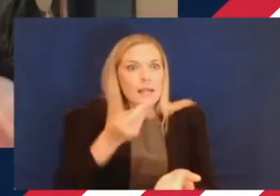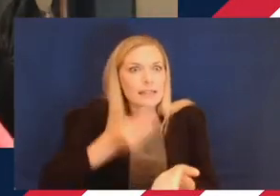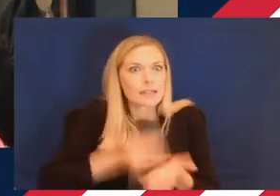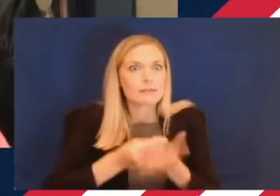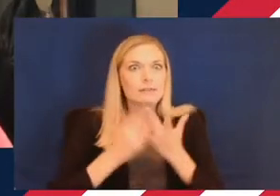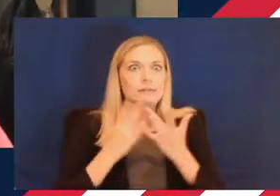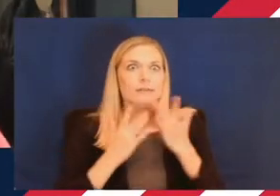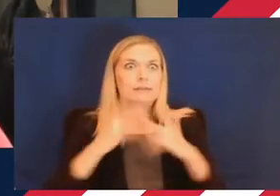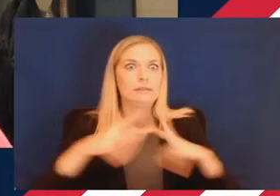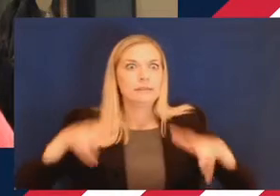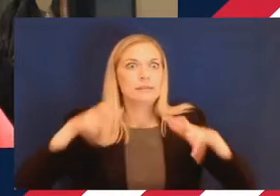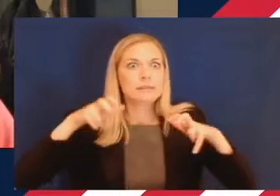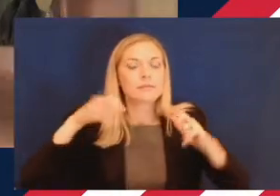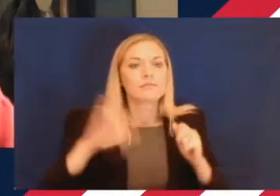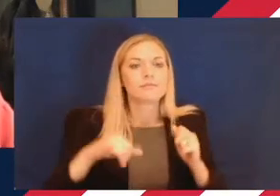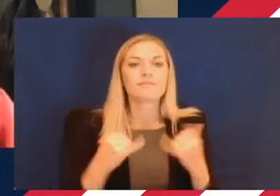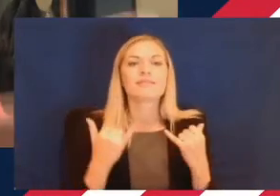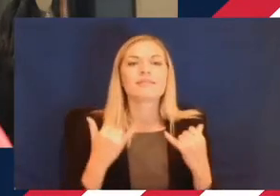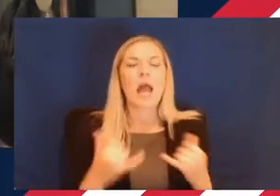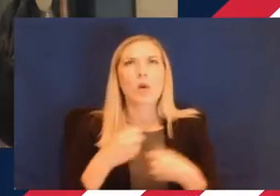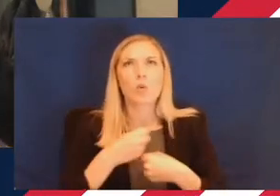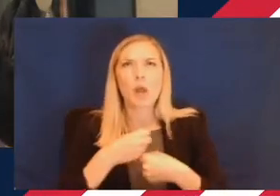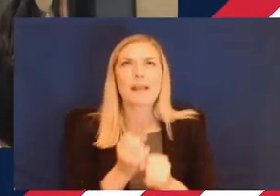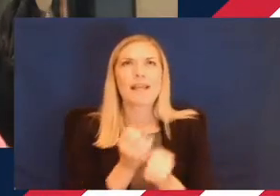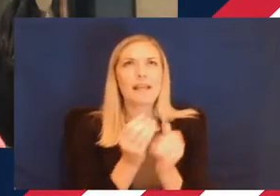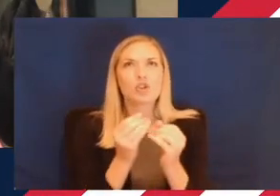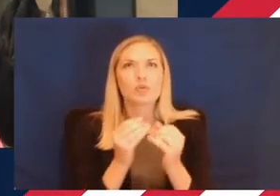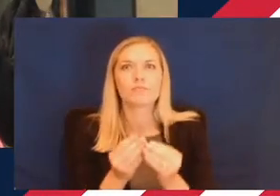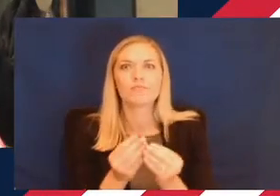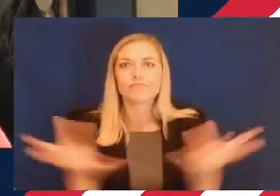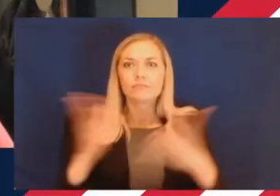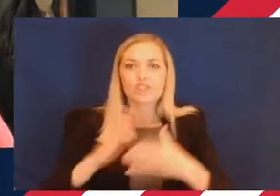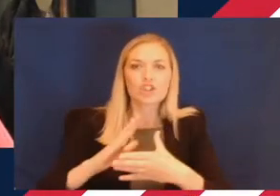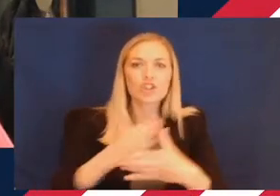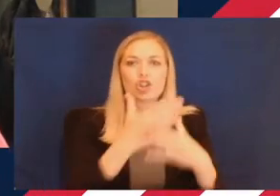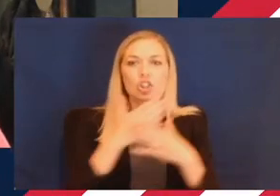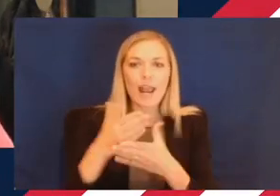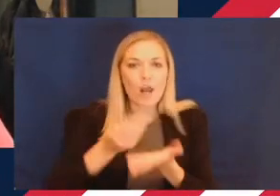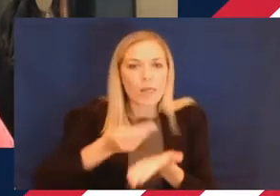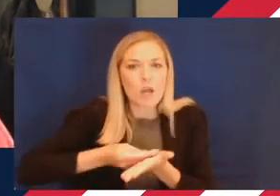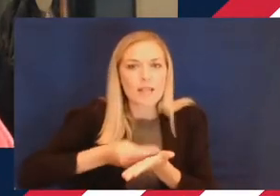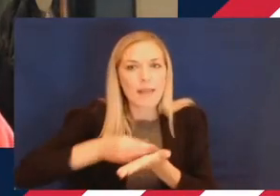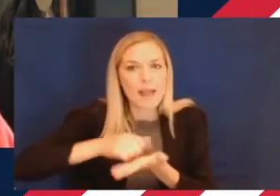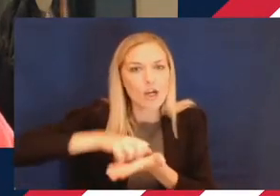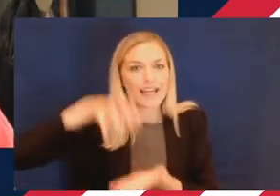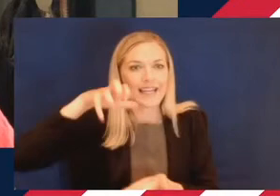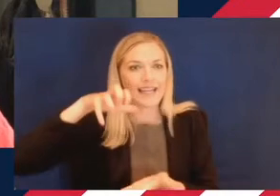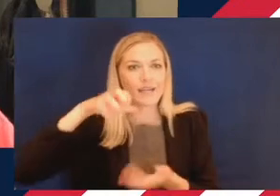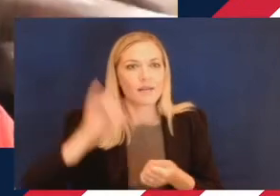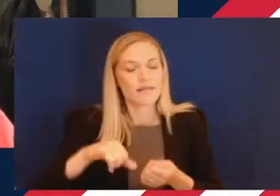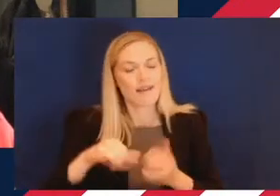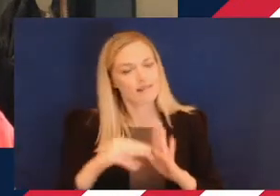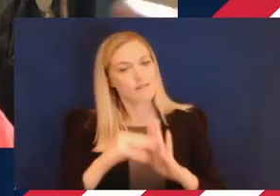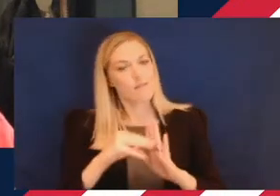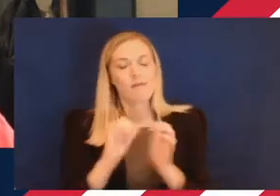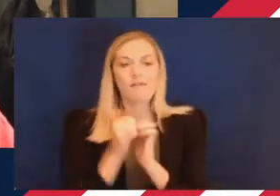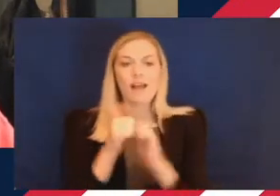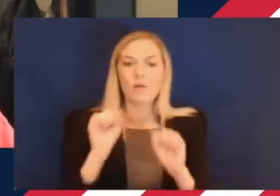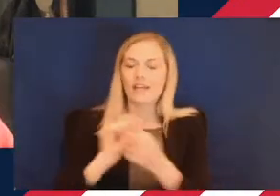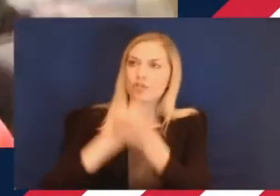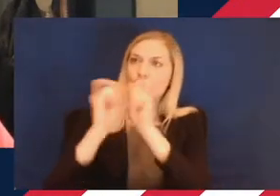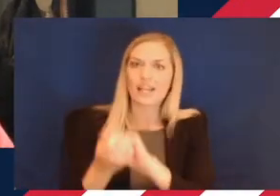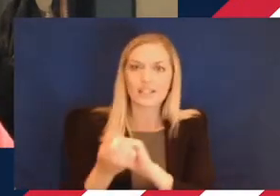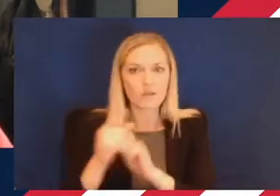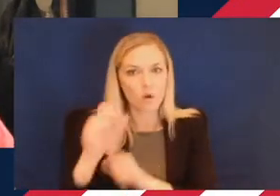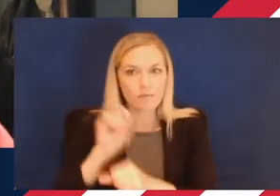broadly shared prosperity that working people create. That's the model for how we can transform the jobs of today and tomorrow. The CNAs and the cooks,